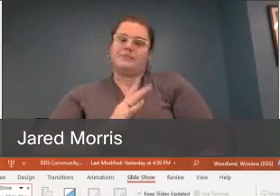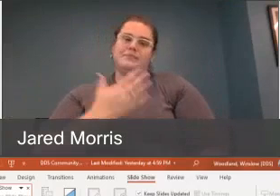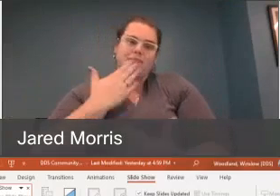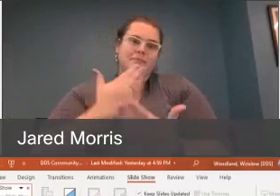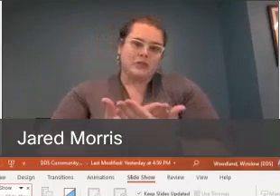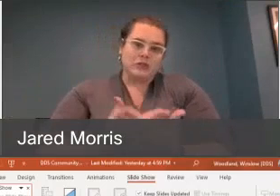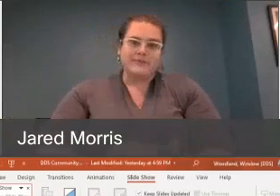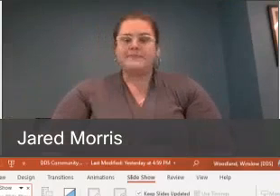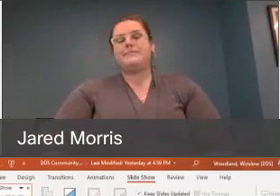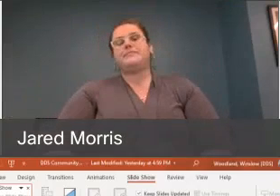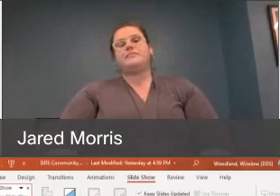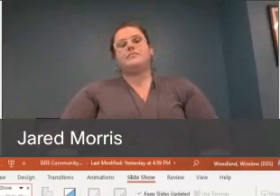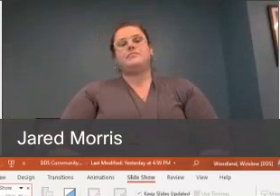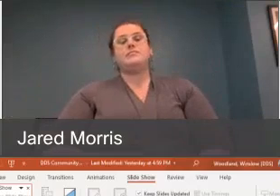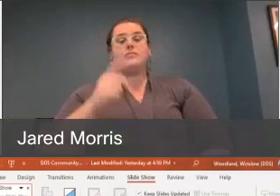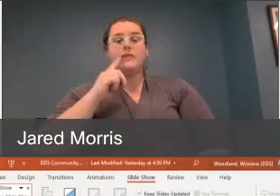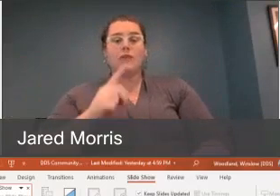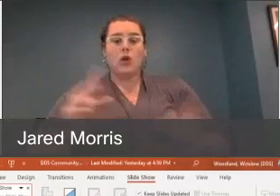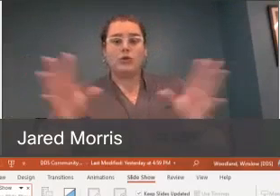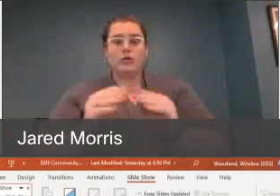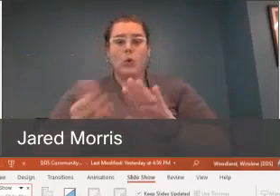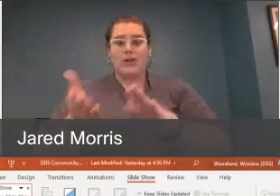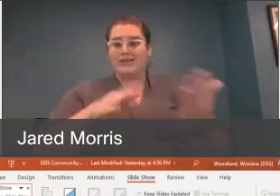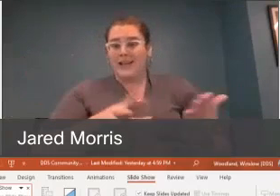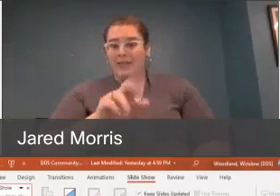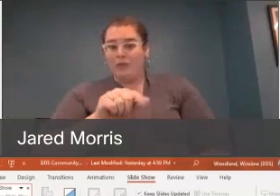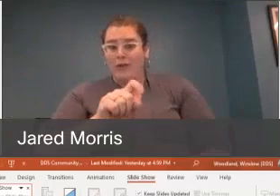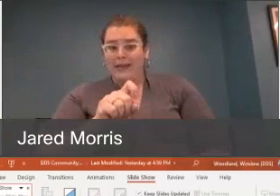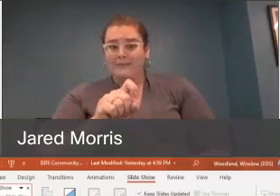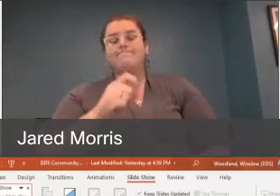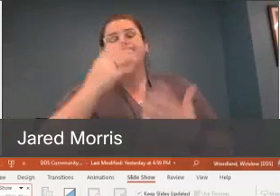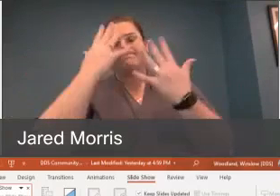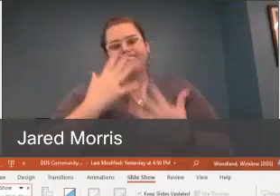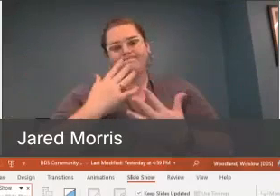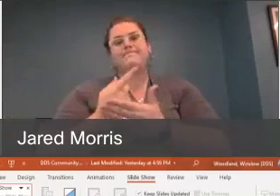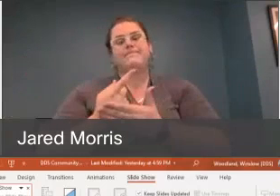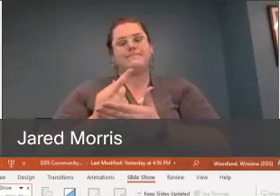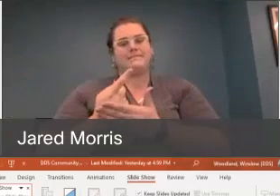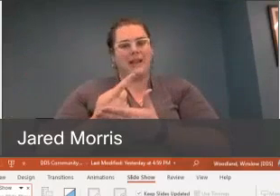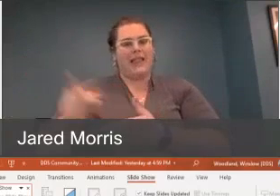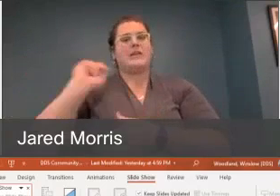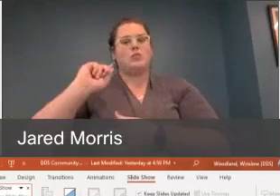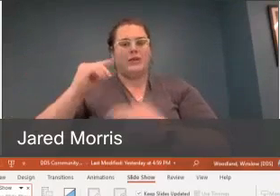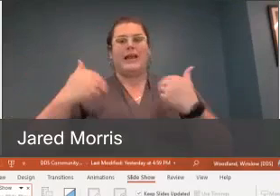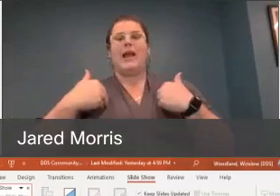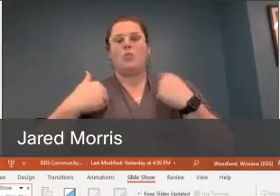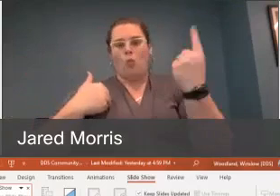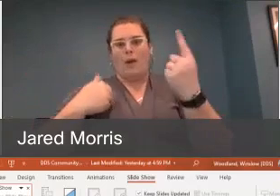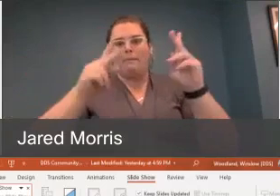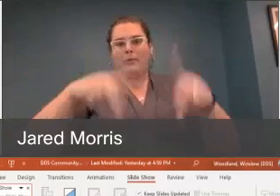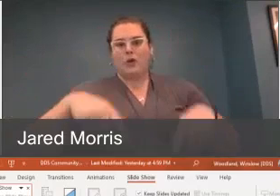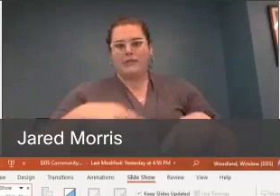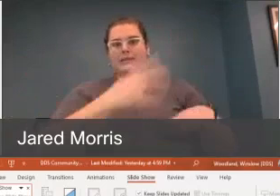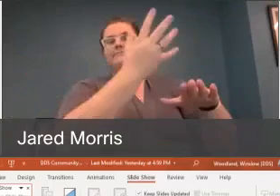we did have a person expire last week who had tested positive in